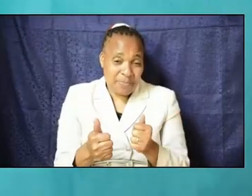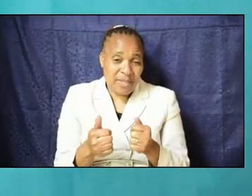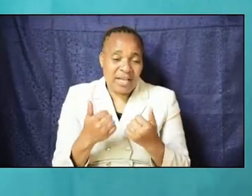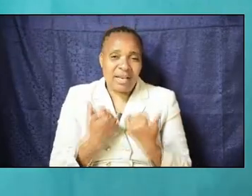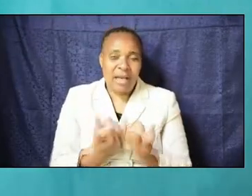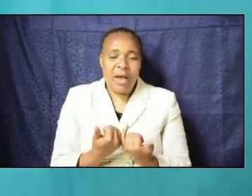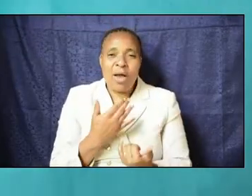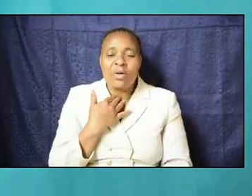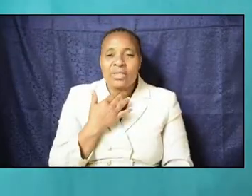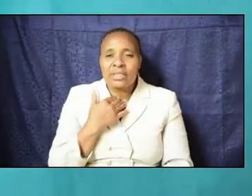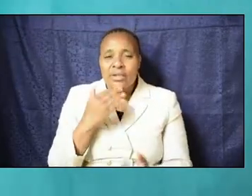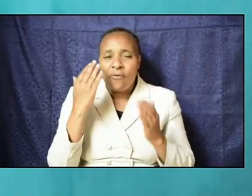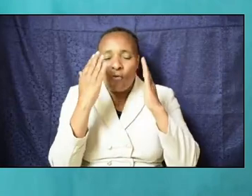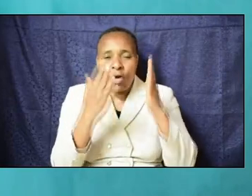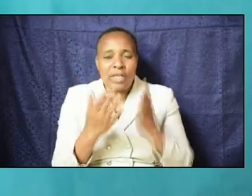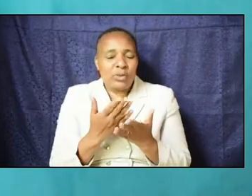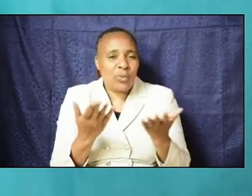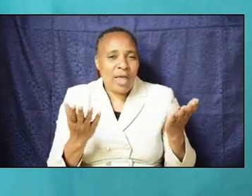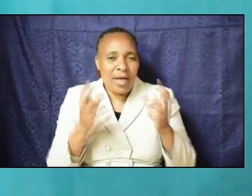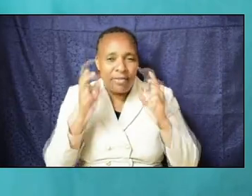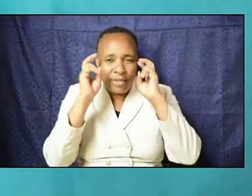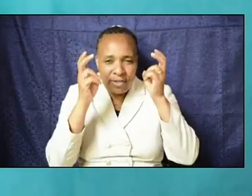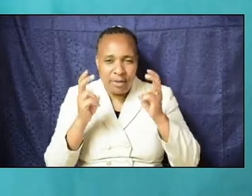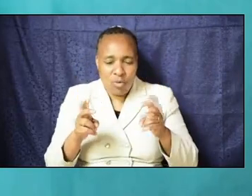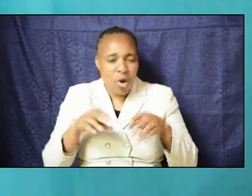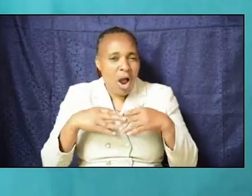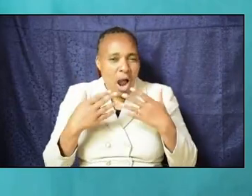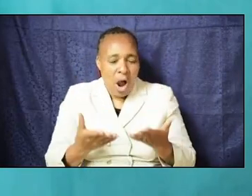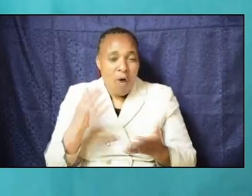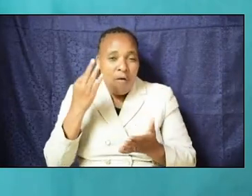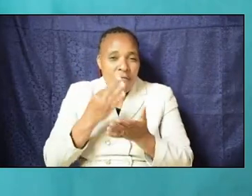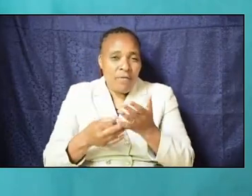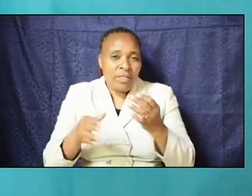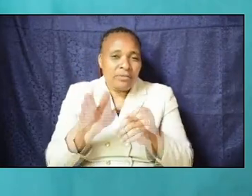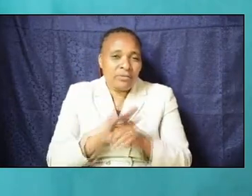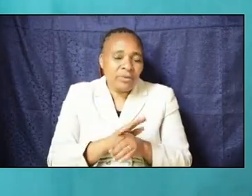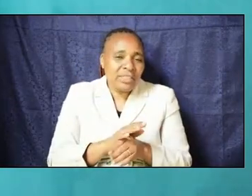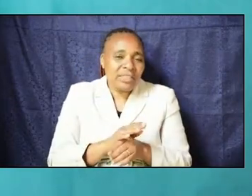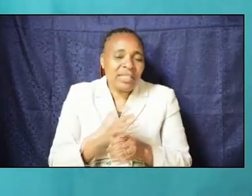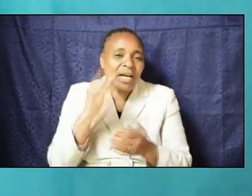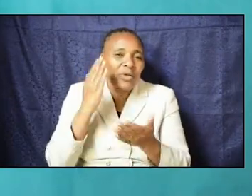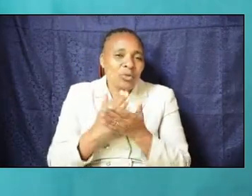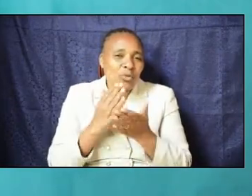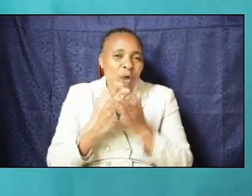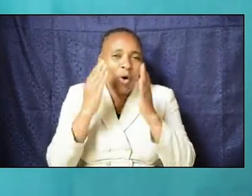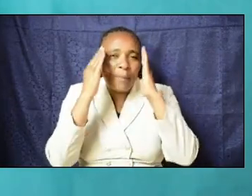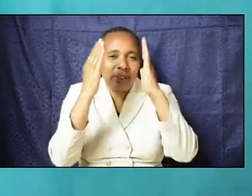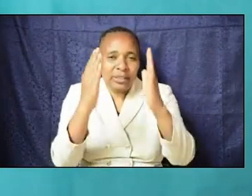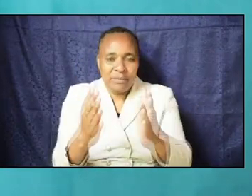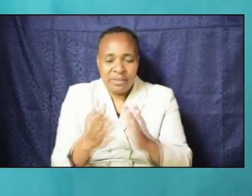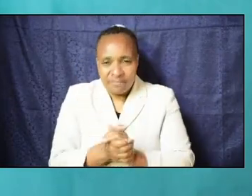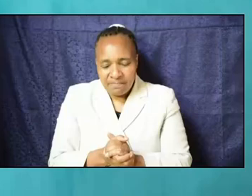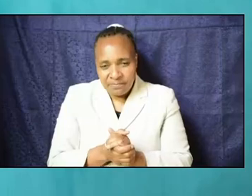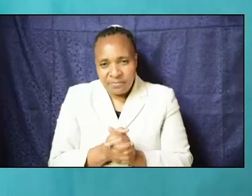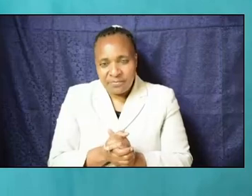I'd like us to start focusing on the theme of how faithfulness is actually a commitment. Because Philippians chapter